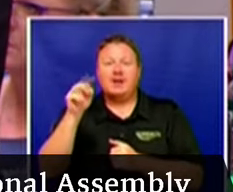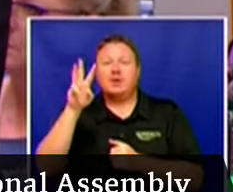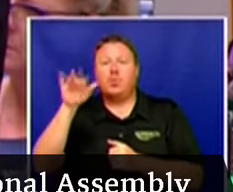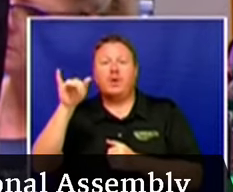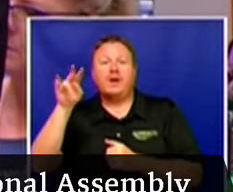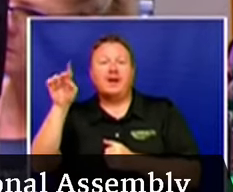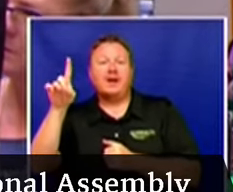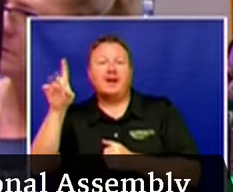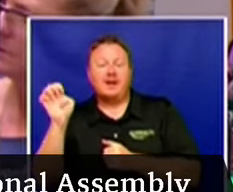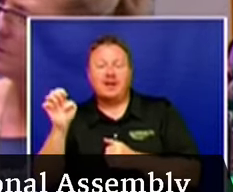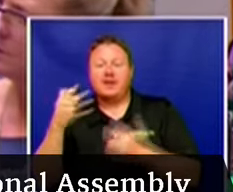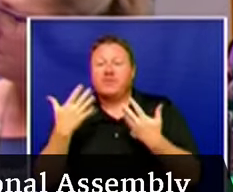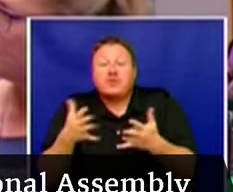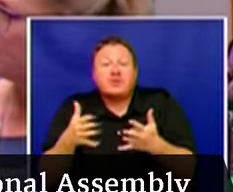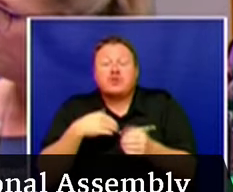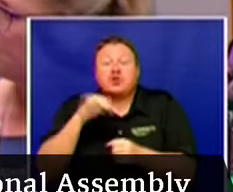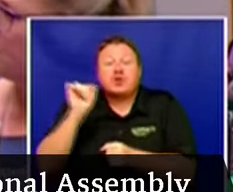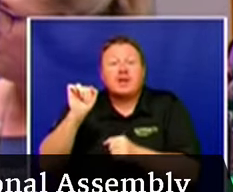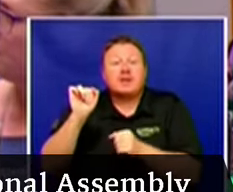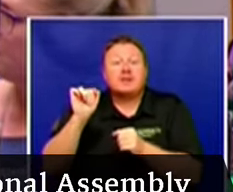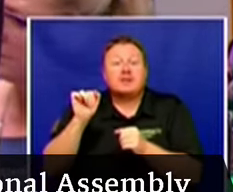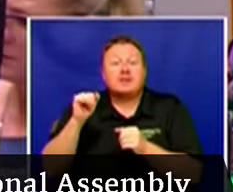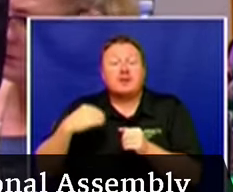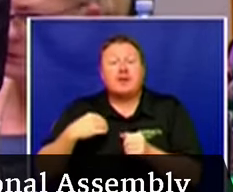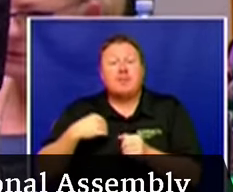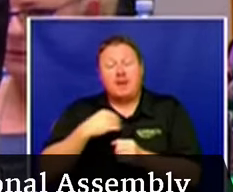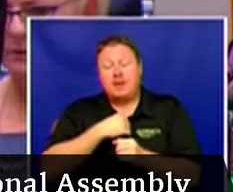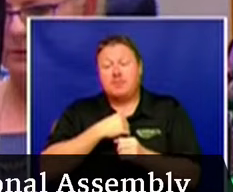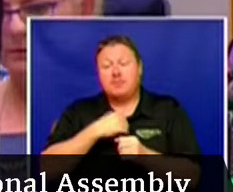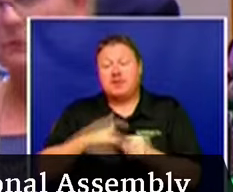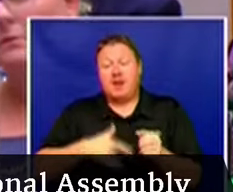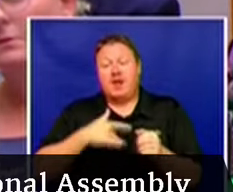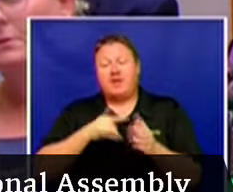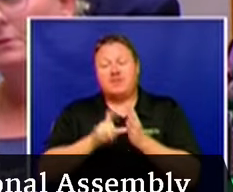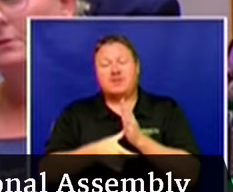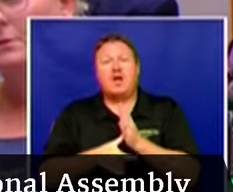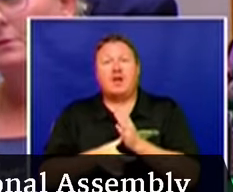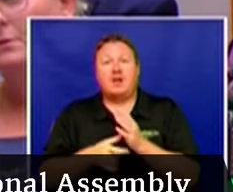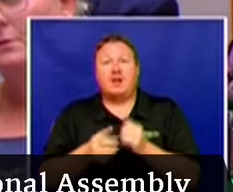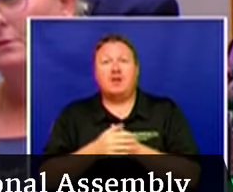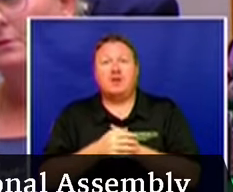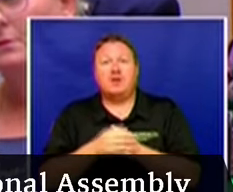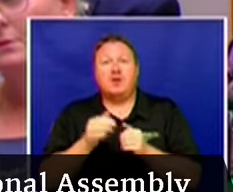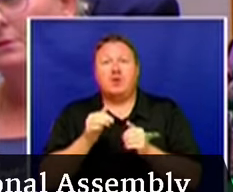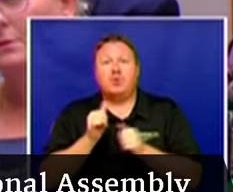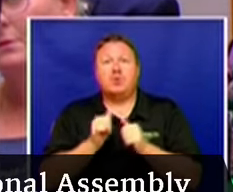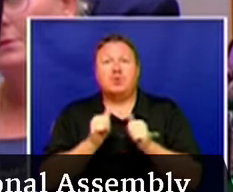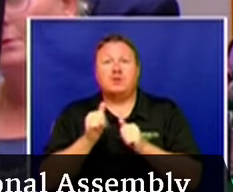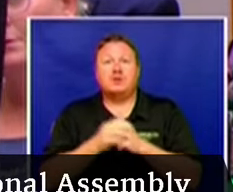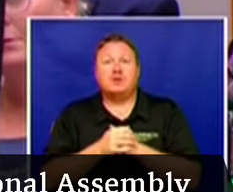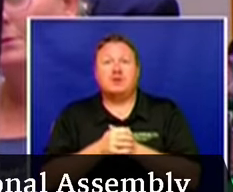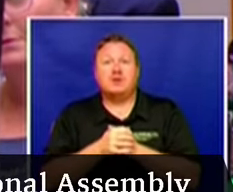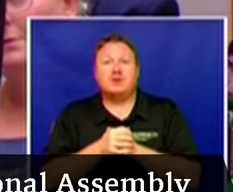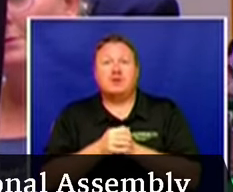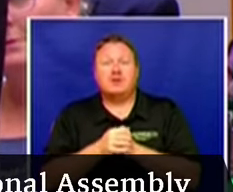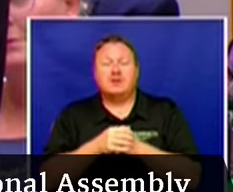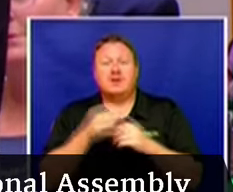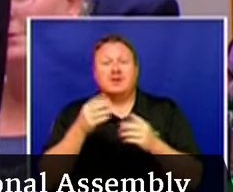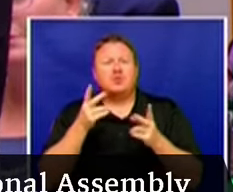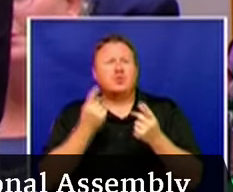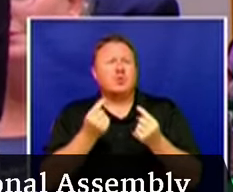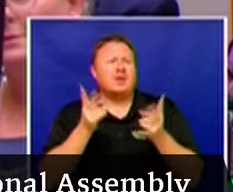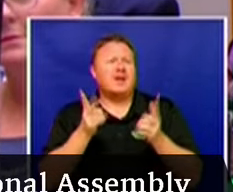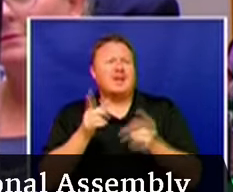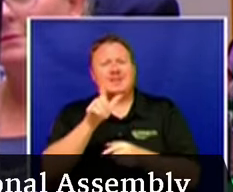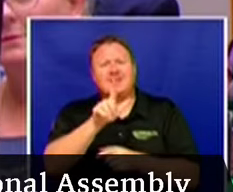on its members. And now you again announce lifestyle audits 71 days before the end of the parliamentary term.